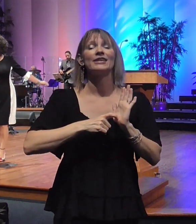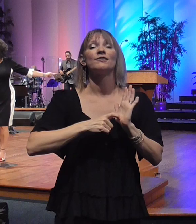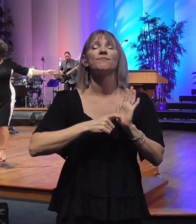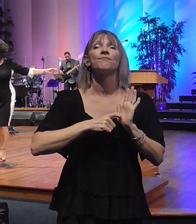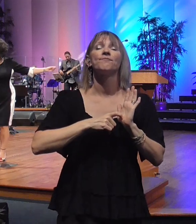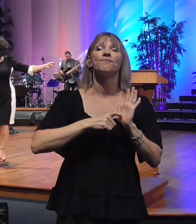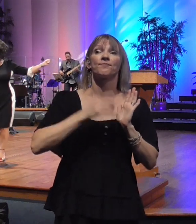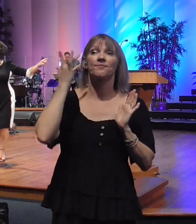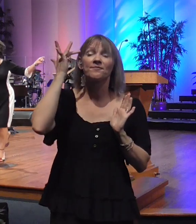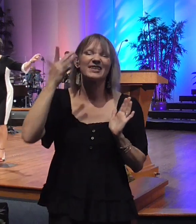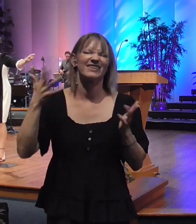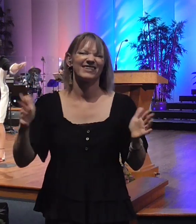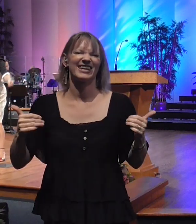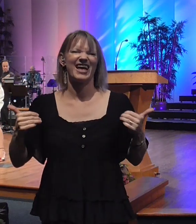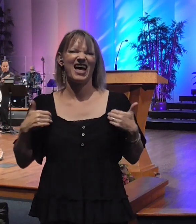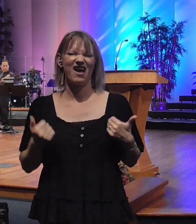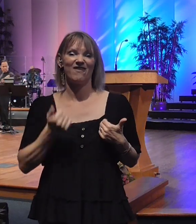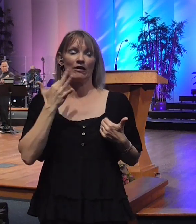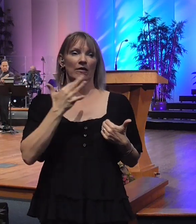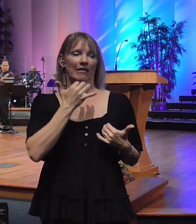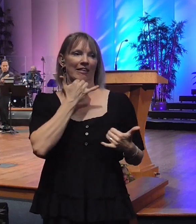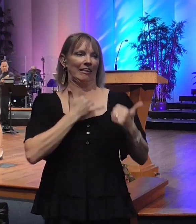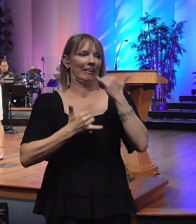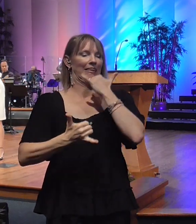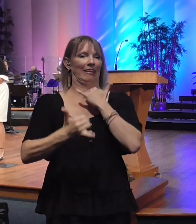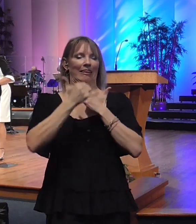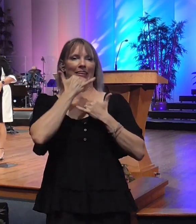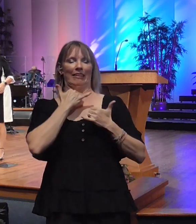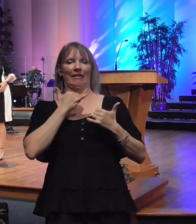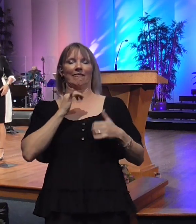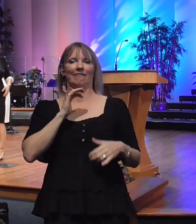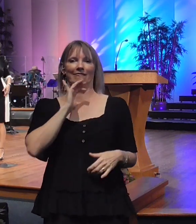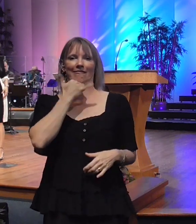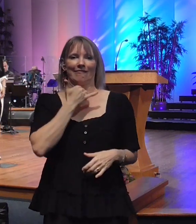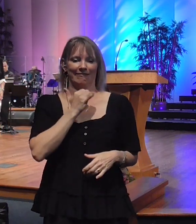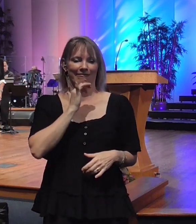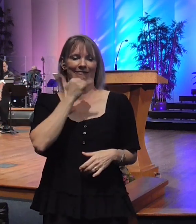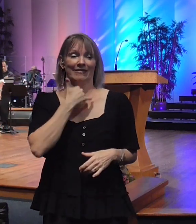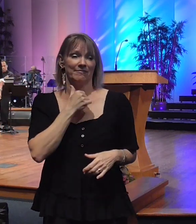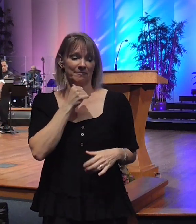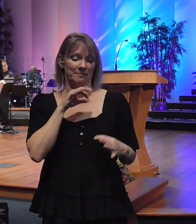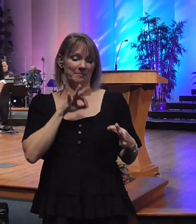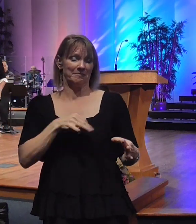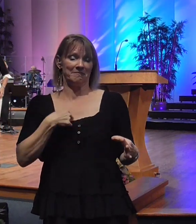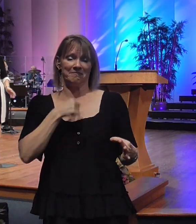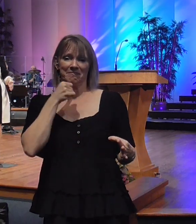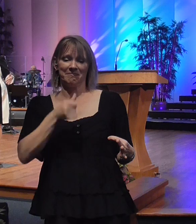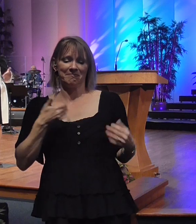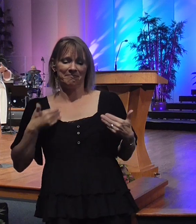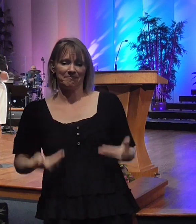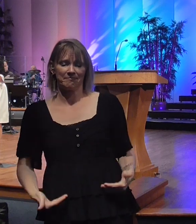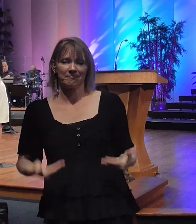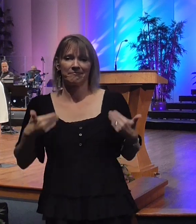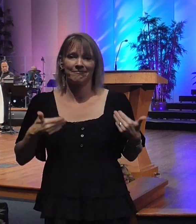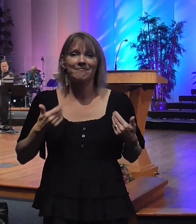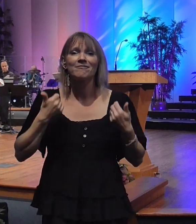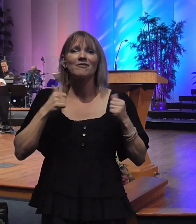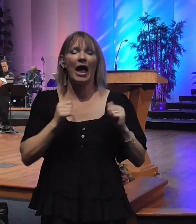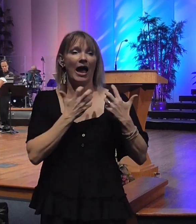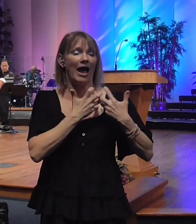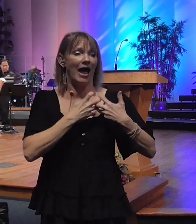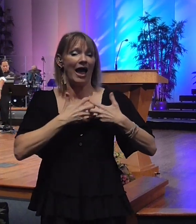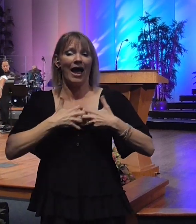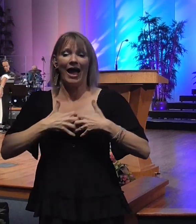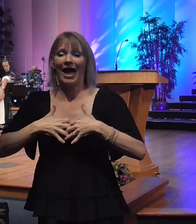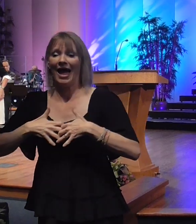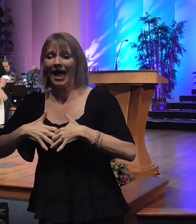'cause I got a couple dents in my fender, I got a couple rips in my jeans, trying to put the pieces